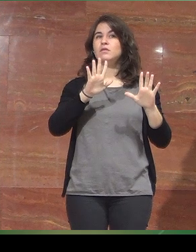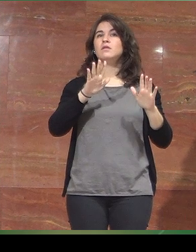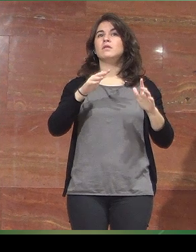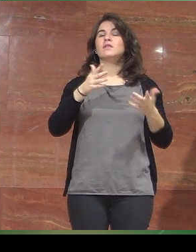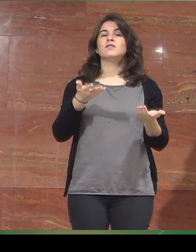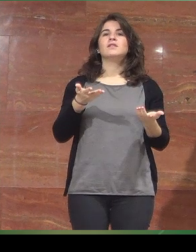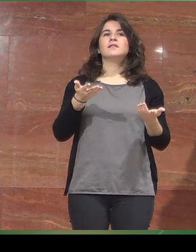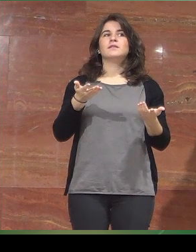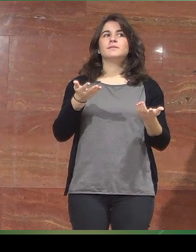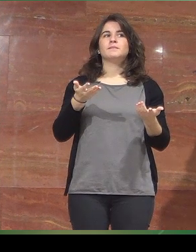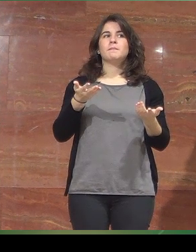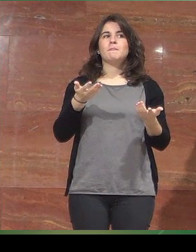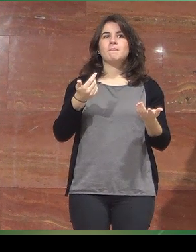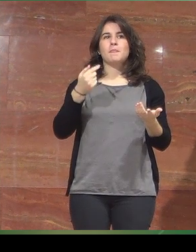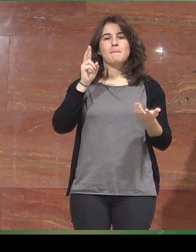right location.